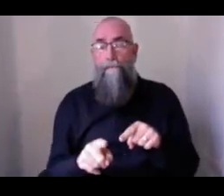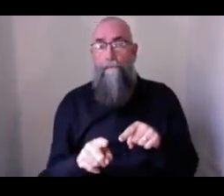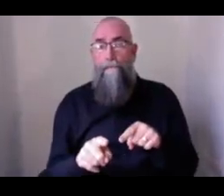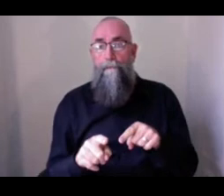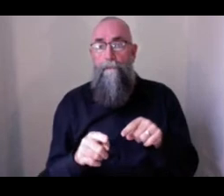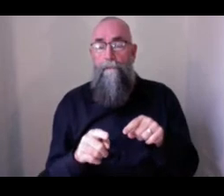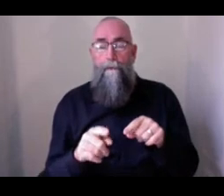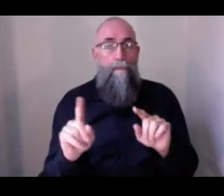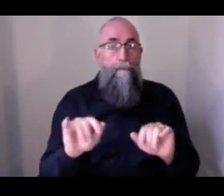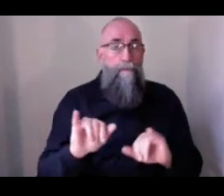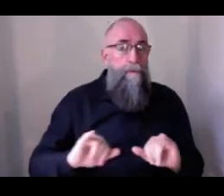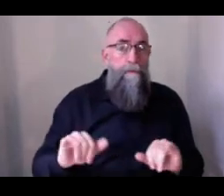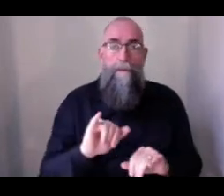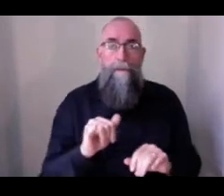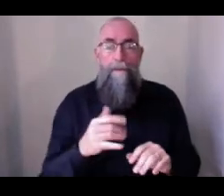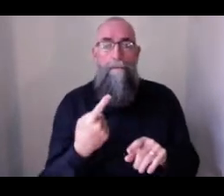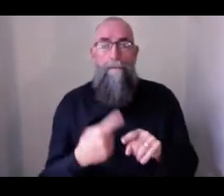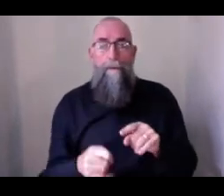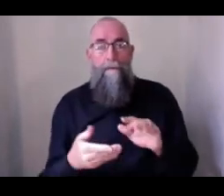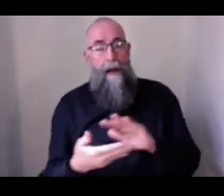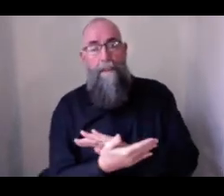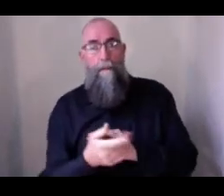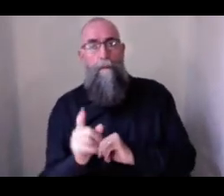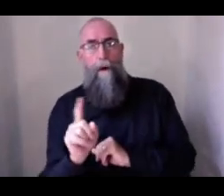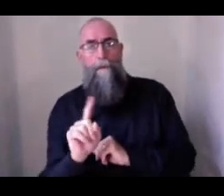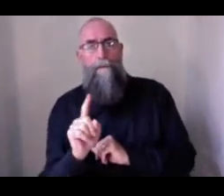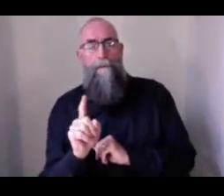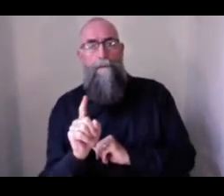what legislation it's approved under.